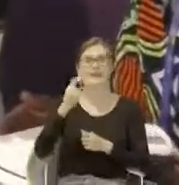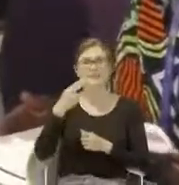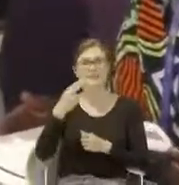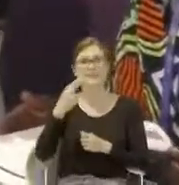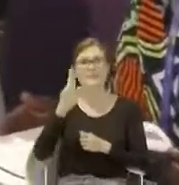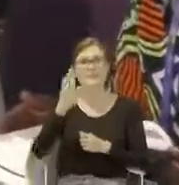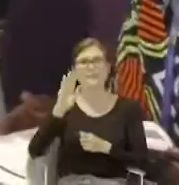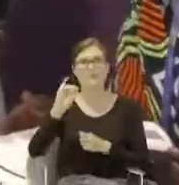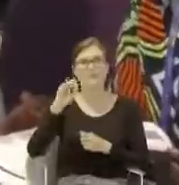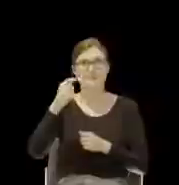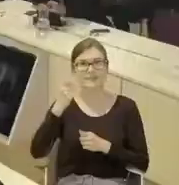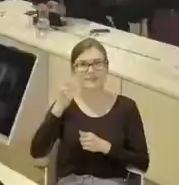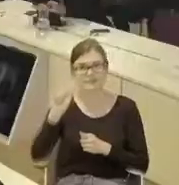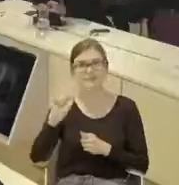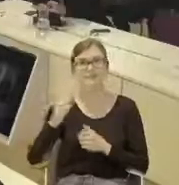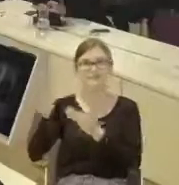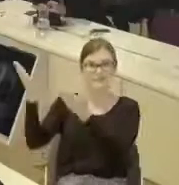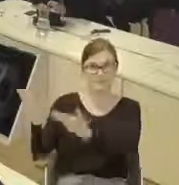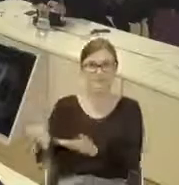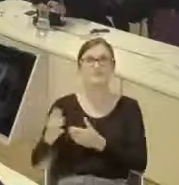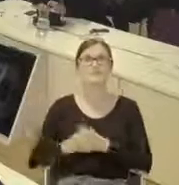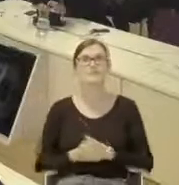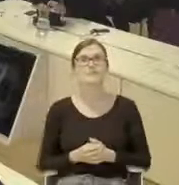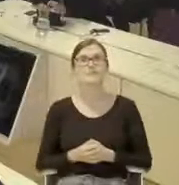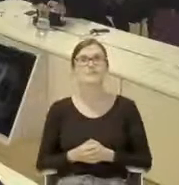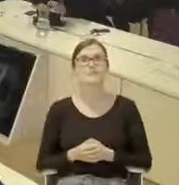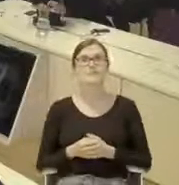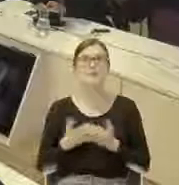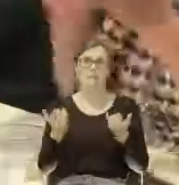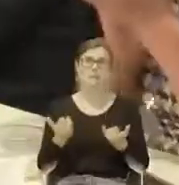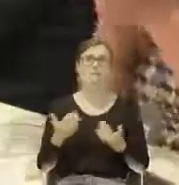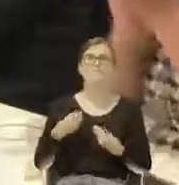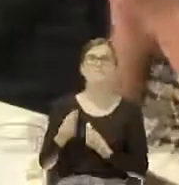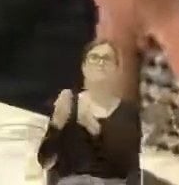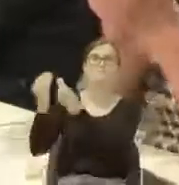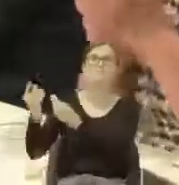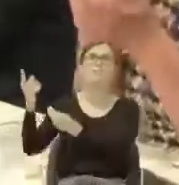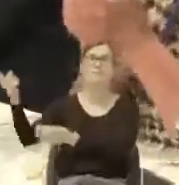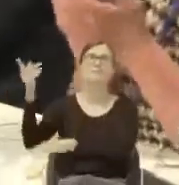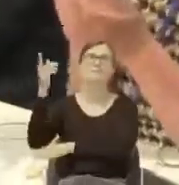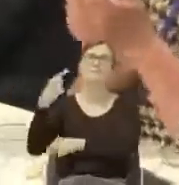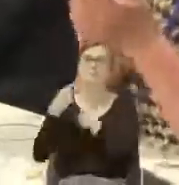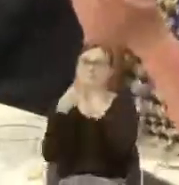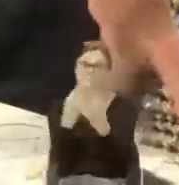yours, Excellency. Thank you very much.